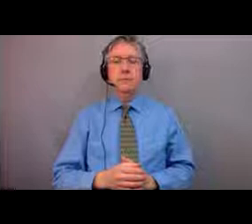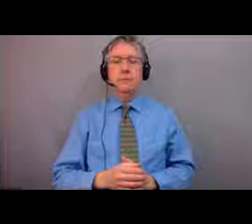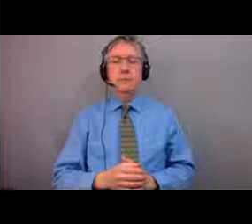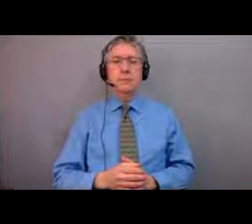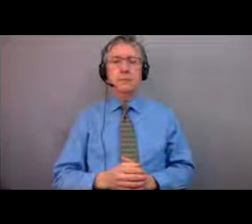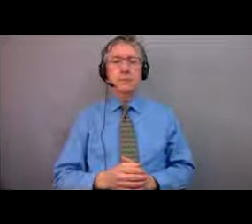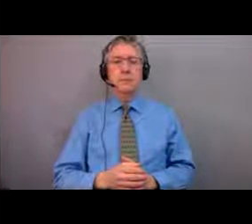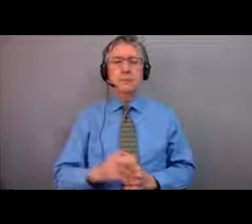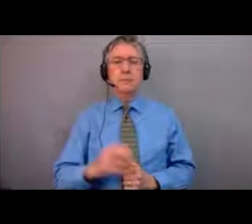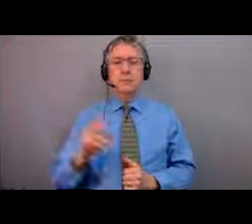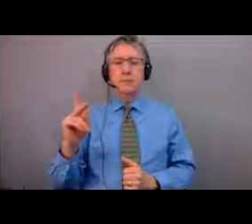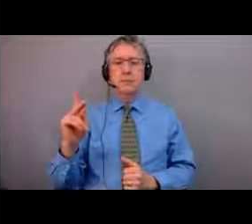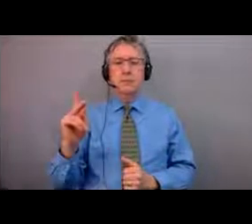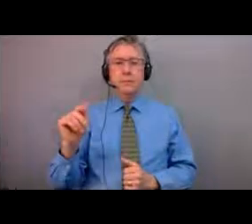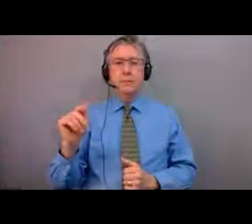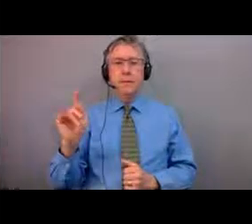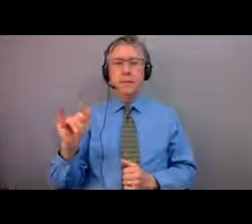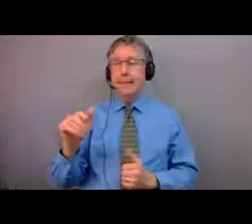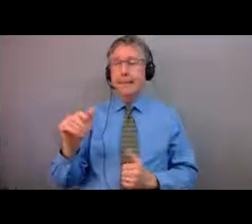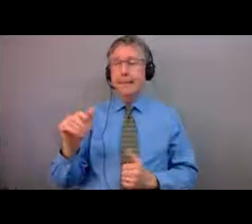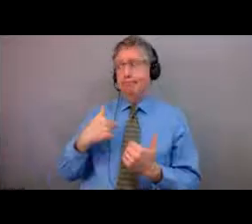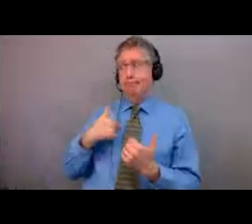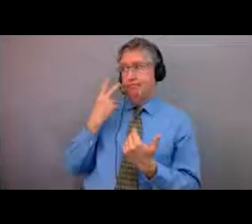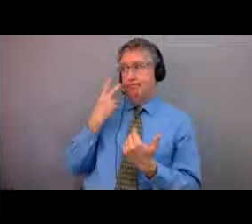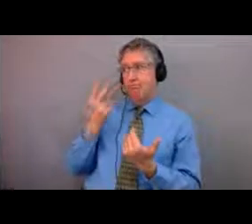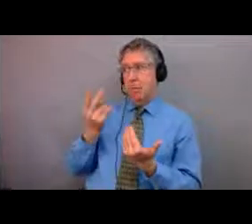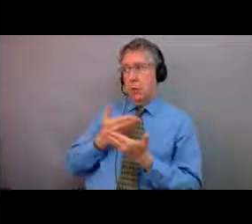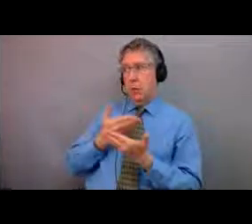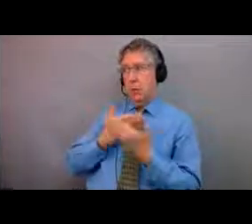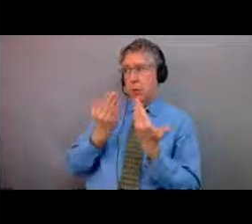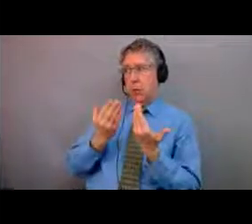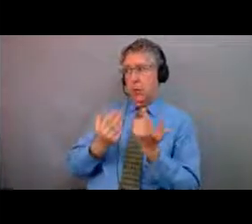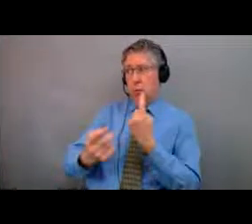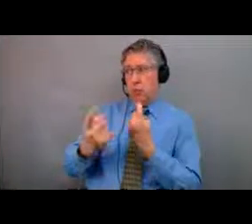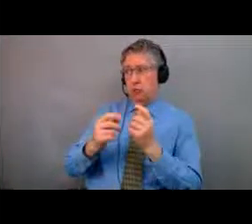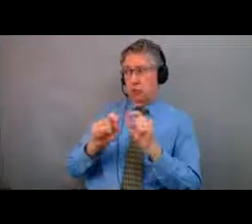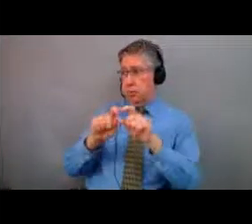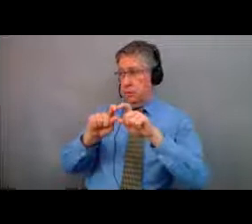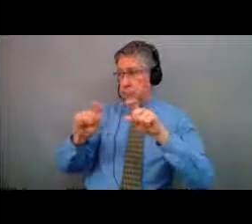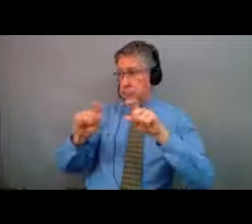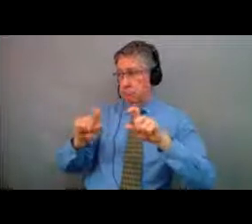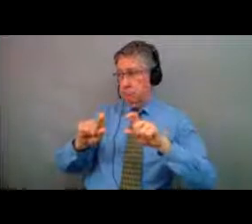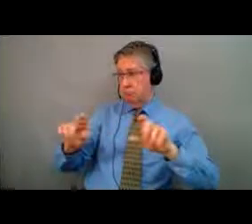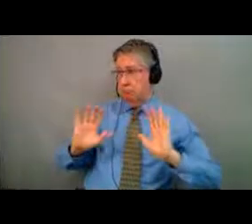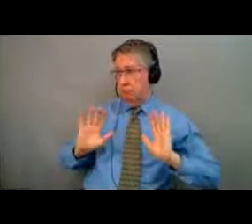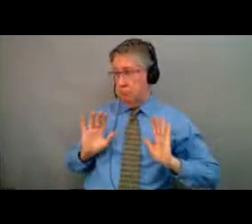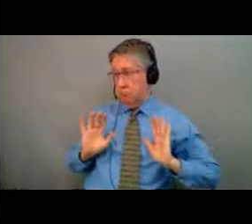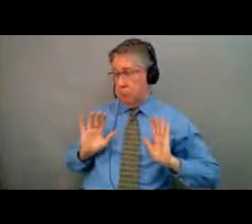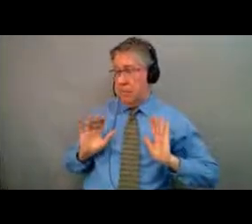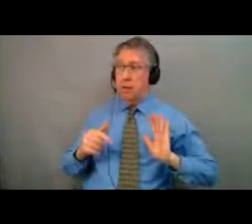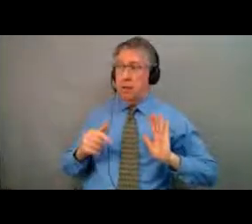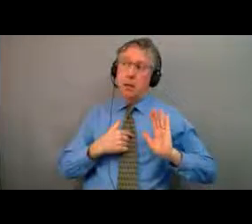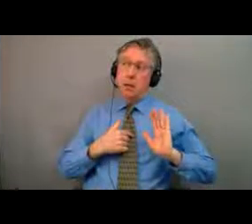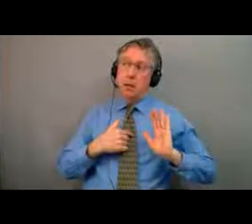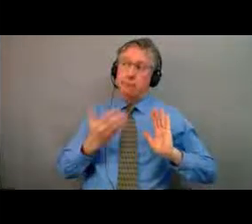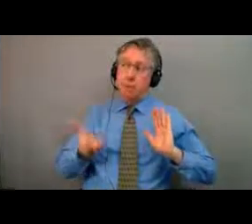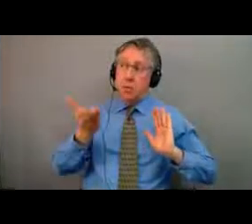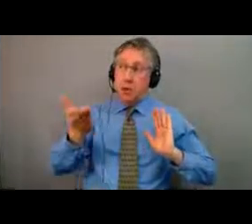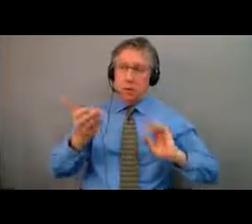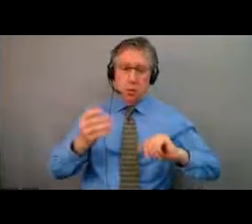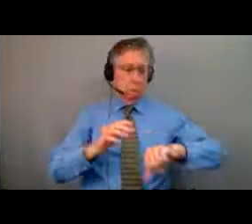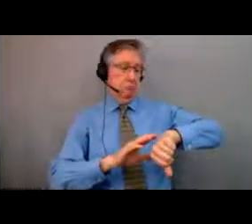I'm not seeing any questions in the question panel, Camille, but I would like to, since we do have about